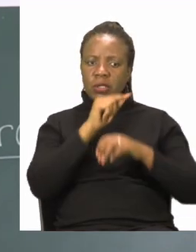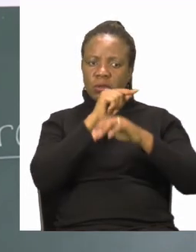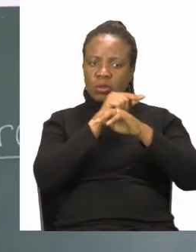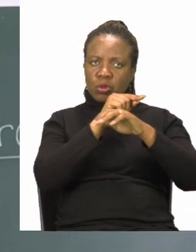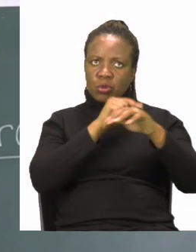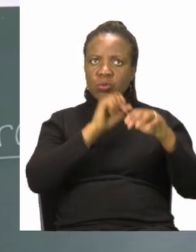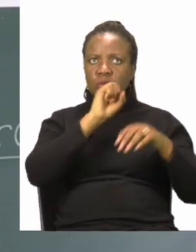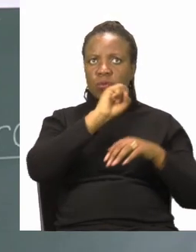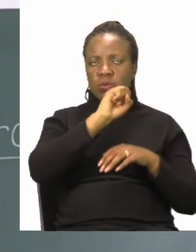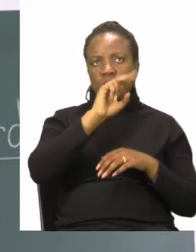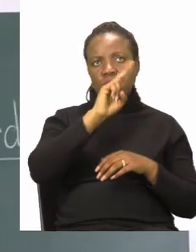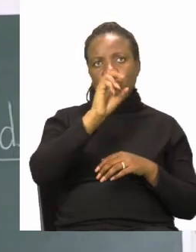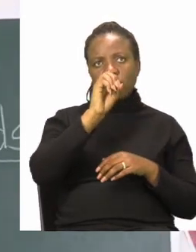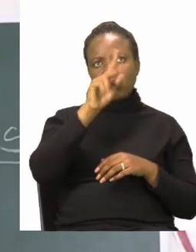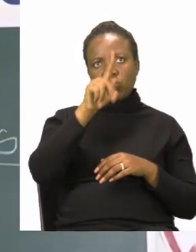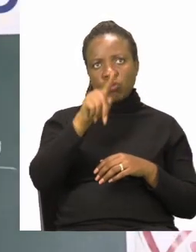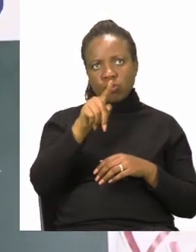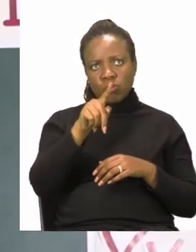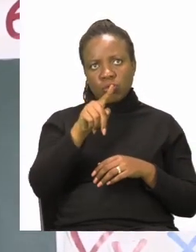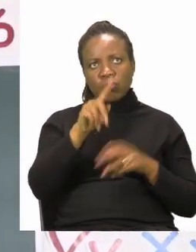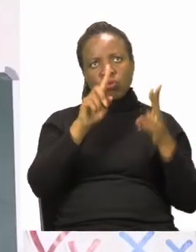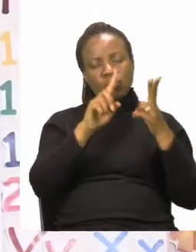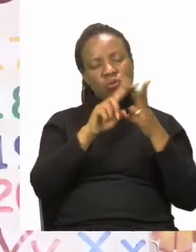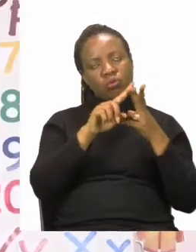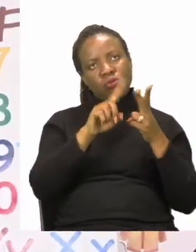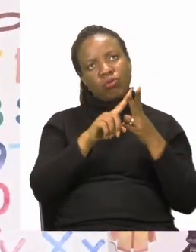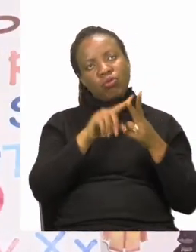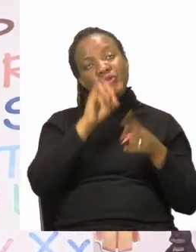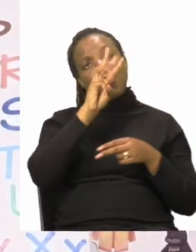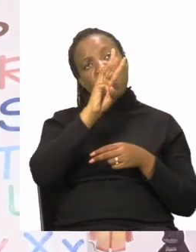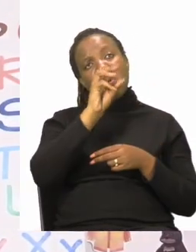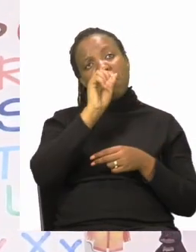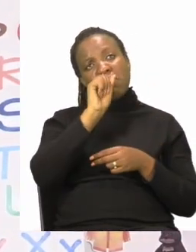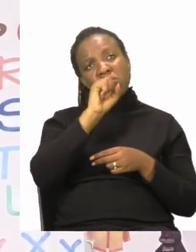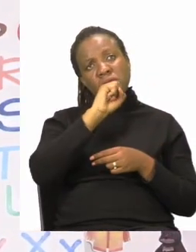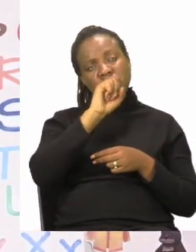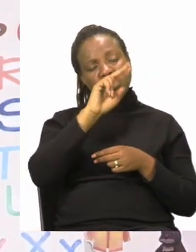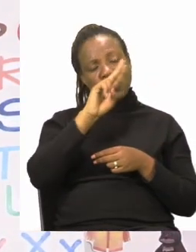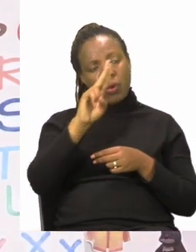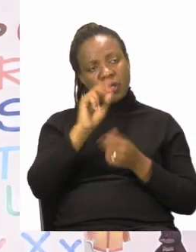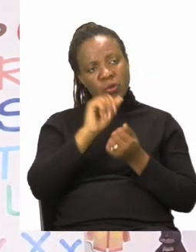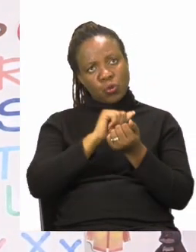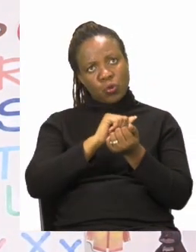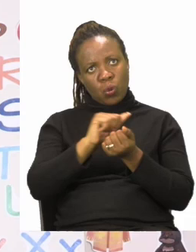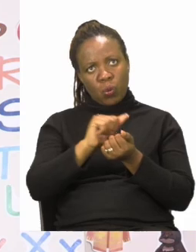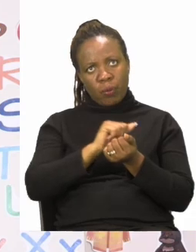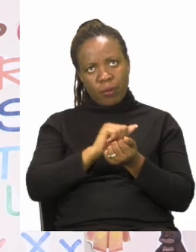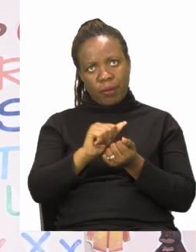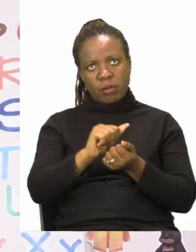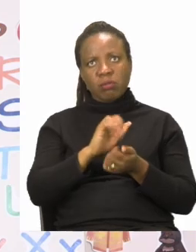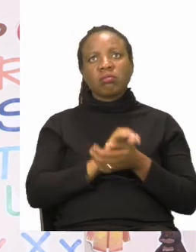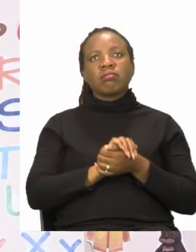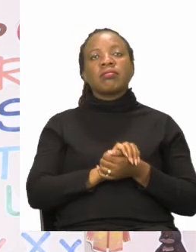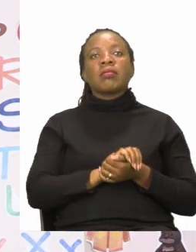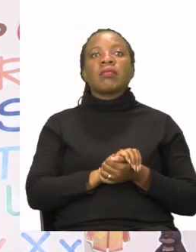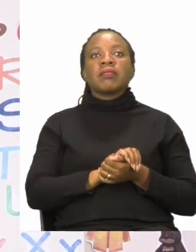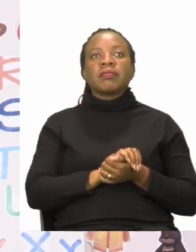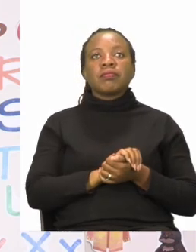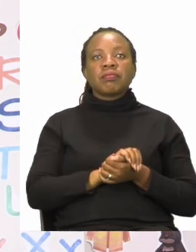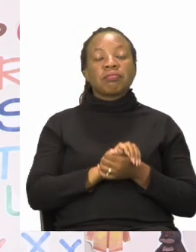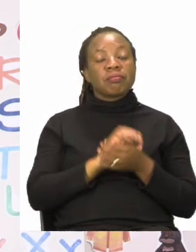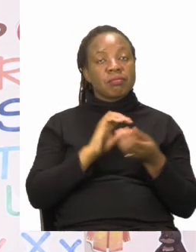are many other interesting words that you can build from those letters. In number